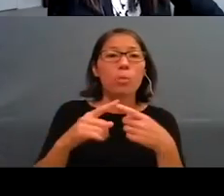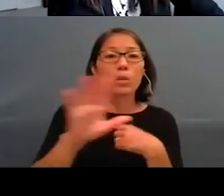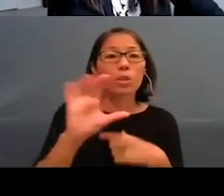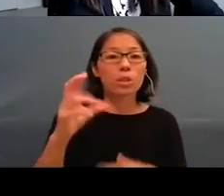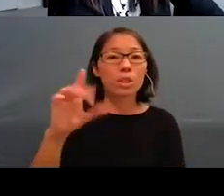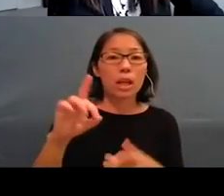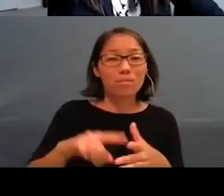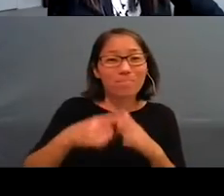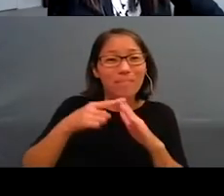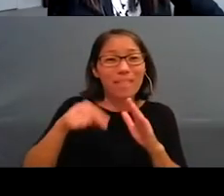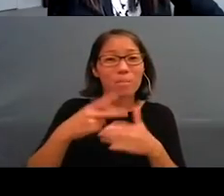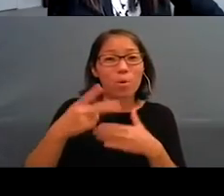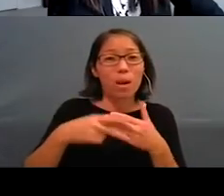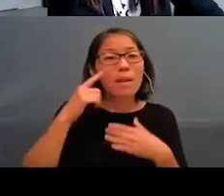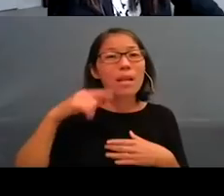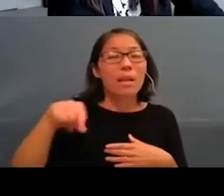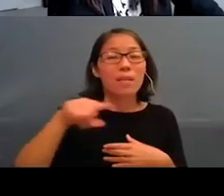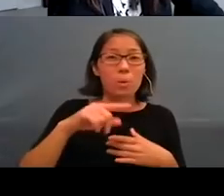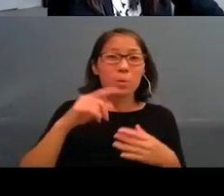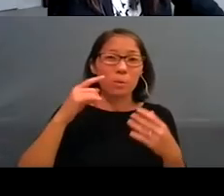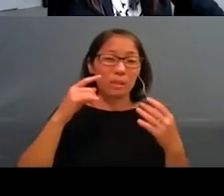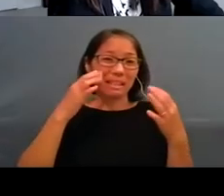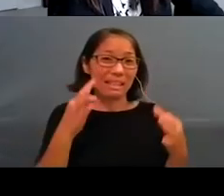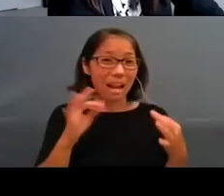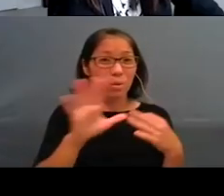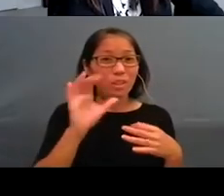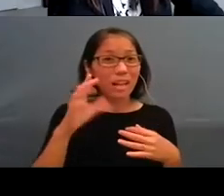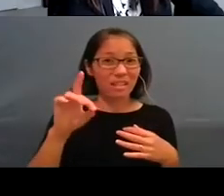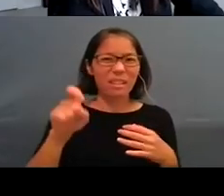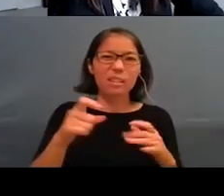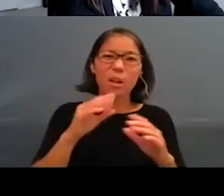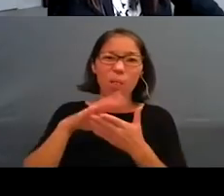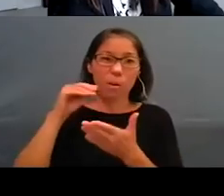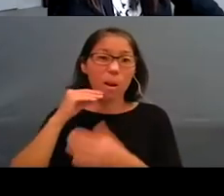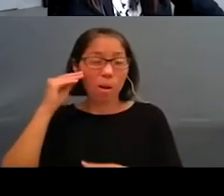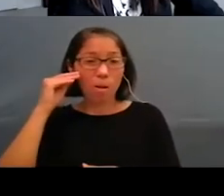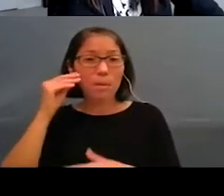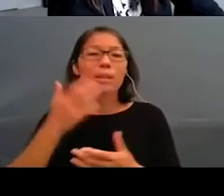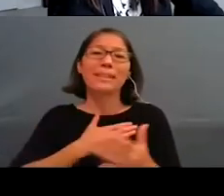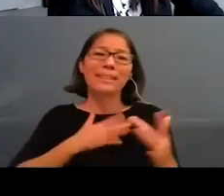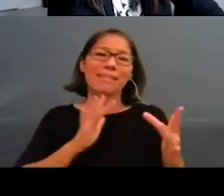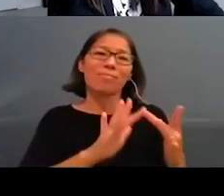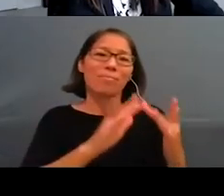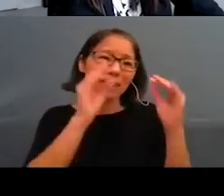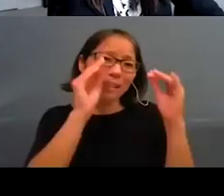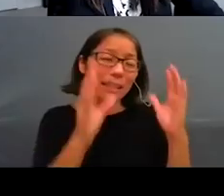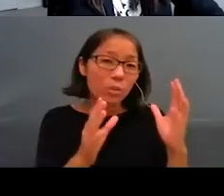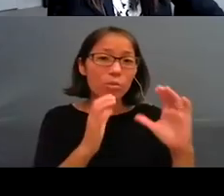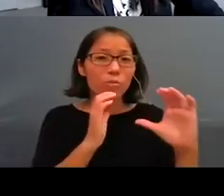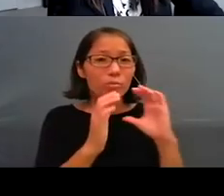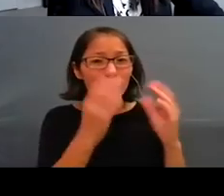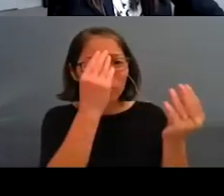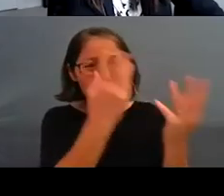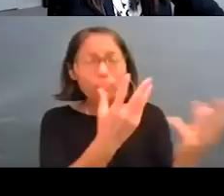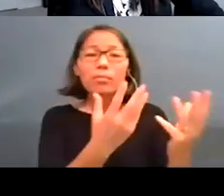this program, if you choose for your child to learn at home, please do reach out to the teacher, communicate with the teacher, and we will definitely make those